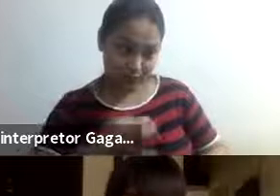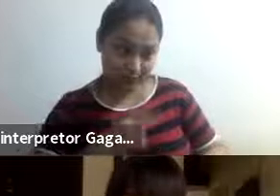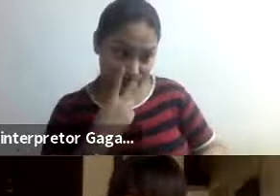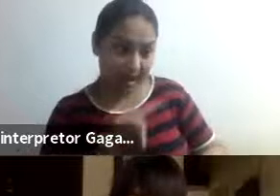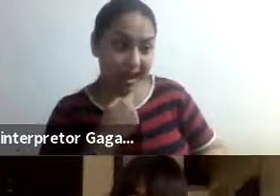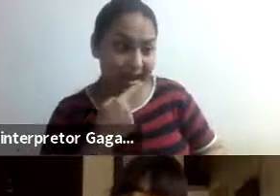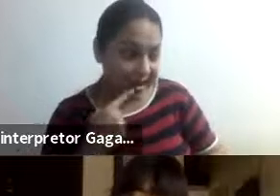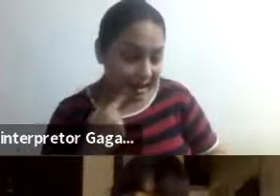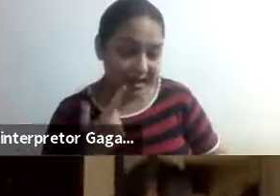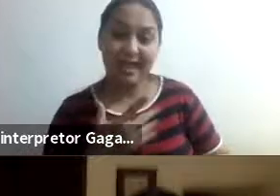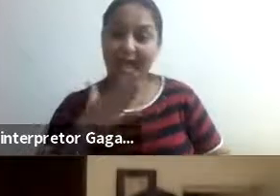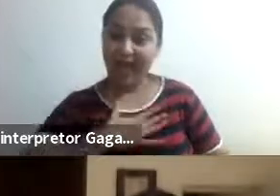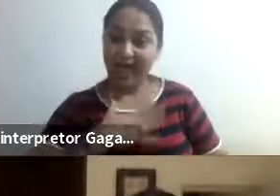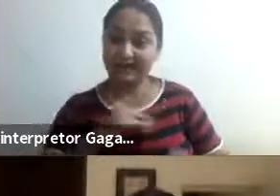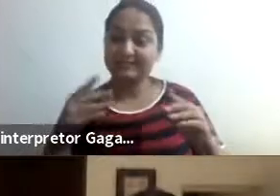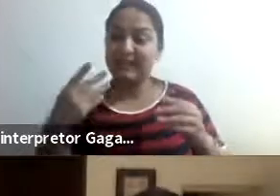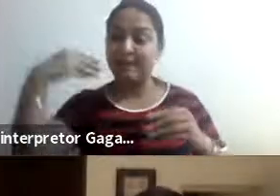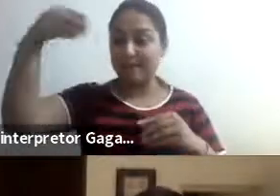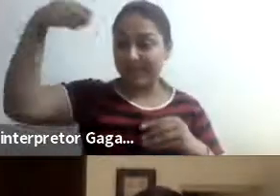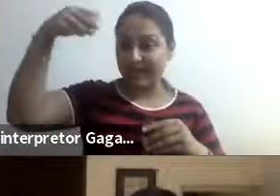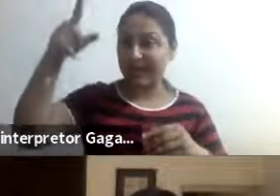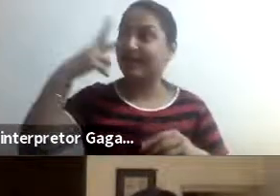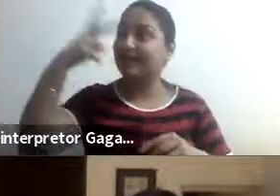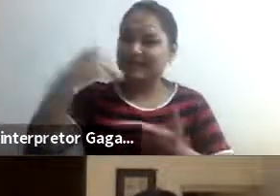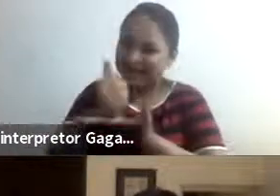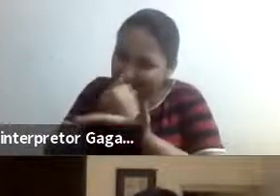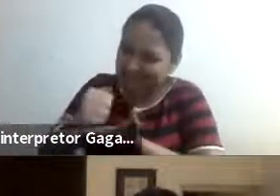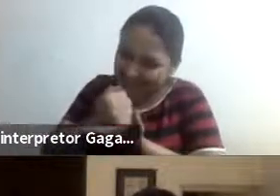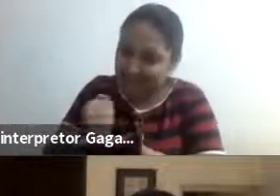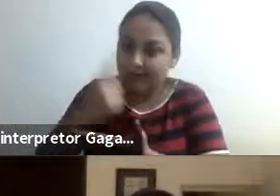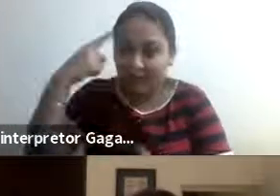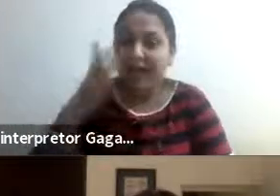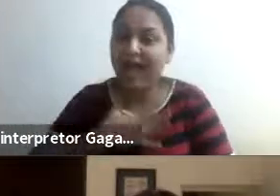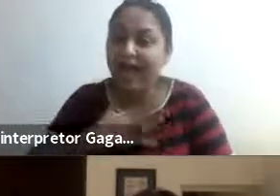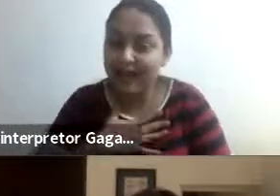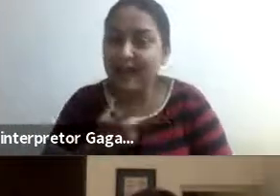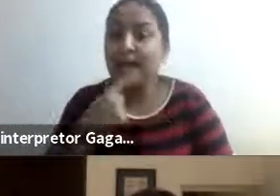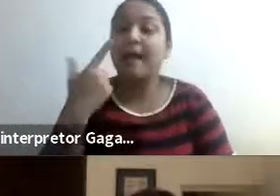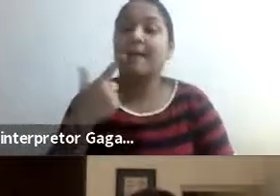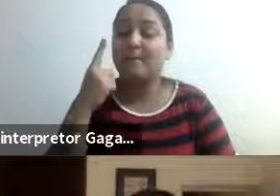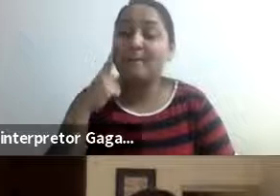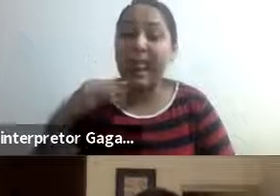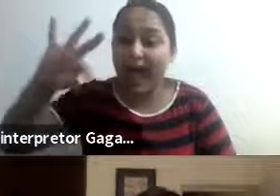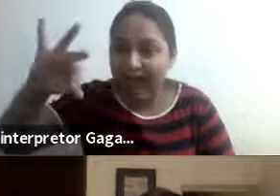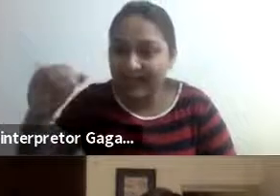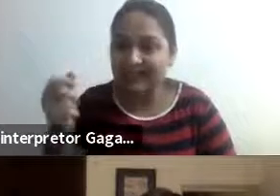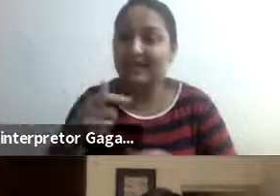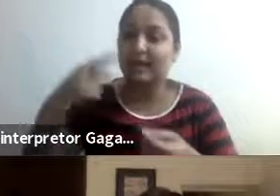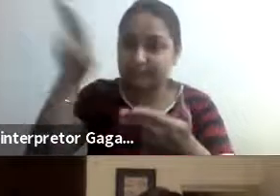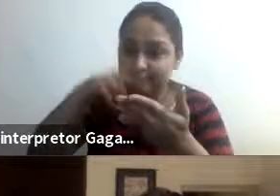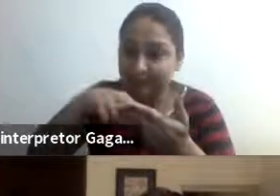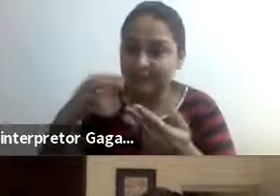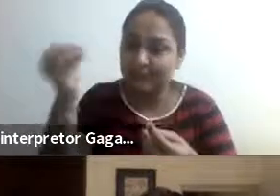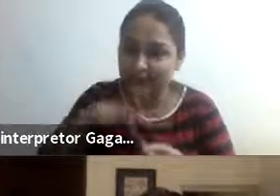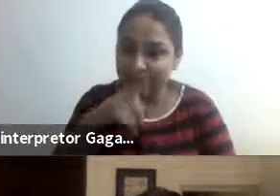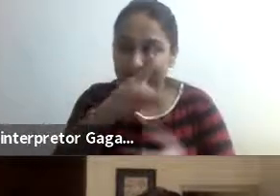leaves or green fresh leaves, she made a paste of them to create green. She used turmeric to make yellow, and then using her fingers